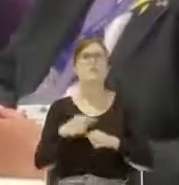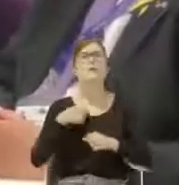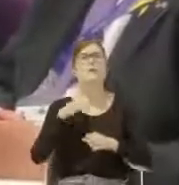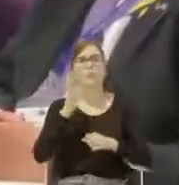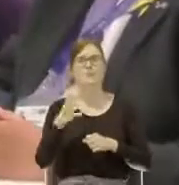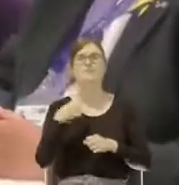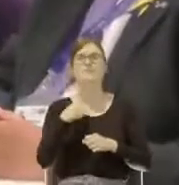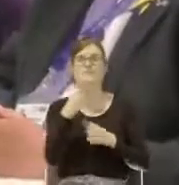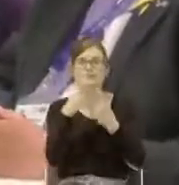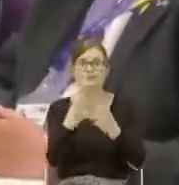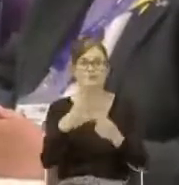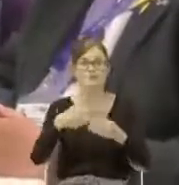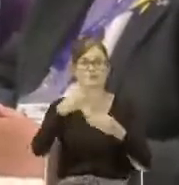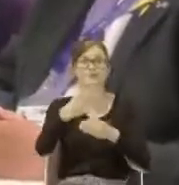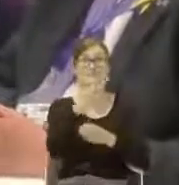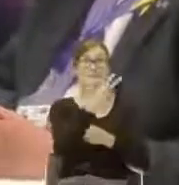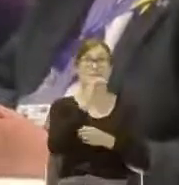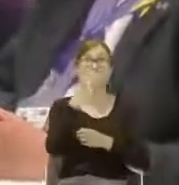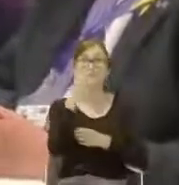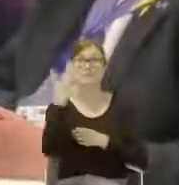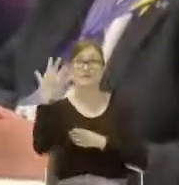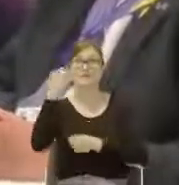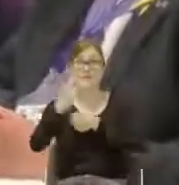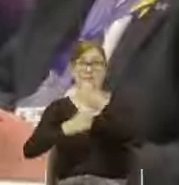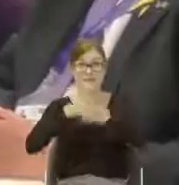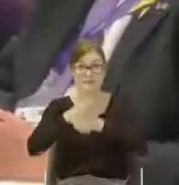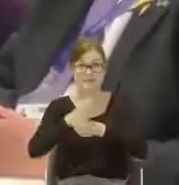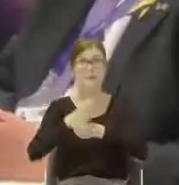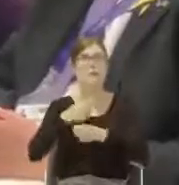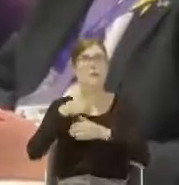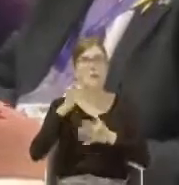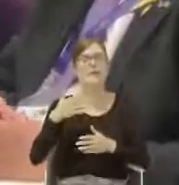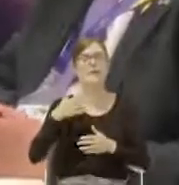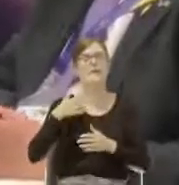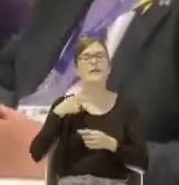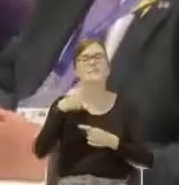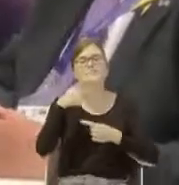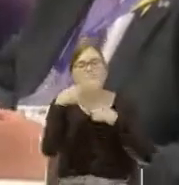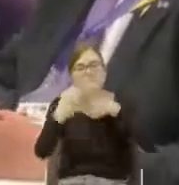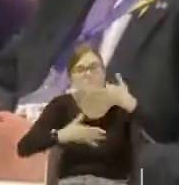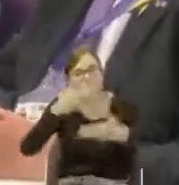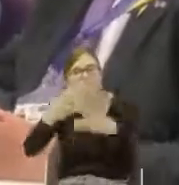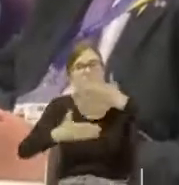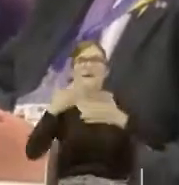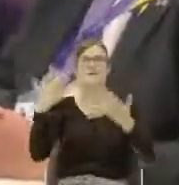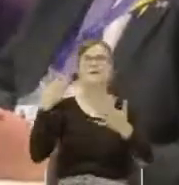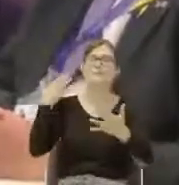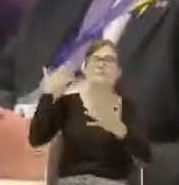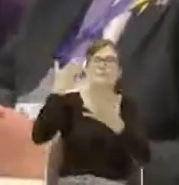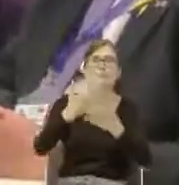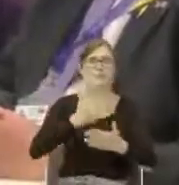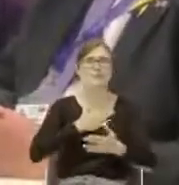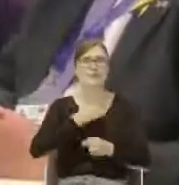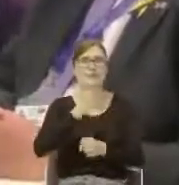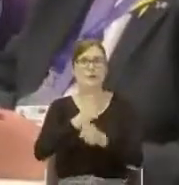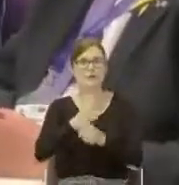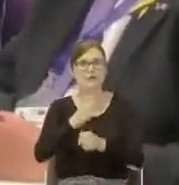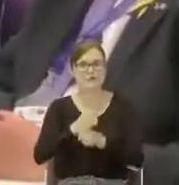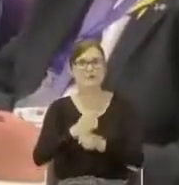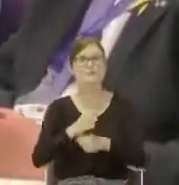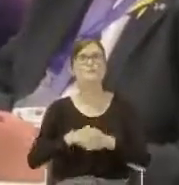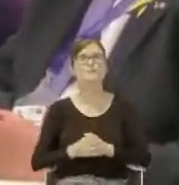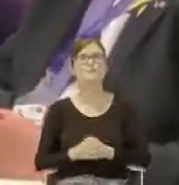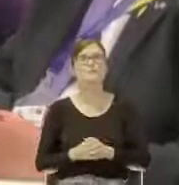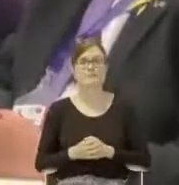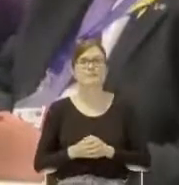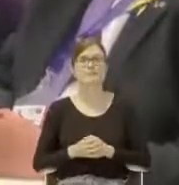bring in two mayors. I asked for four, but okay, they give two, we're at least 50% done, two mayors to be part of